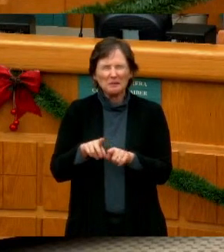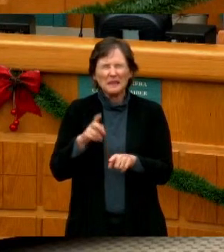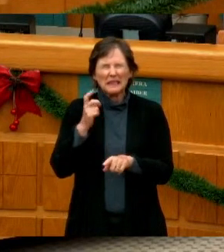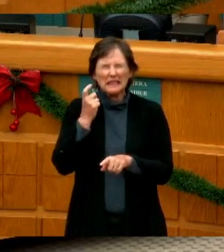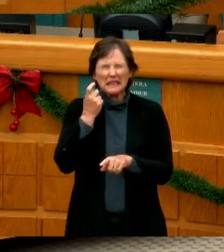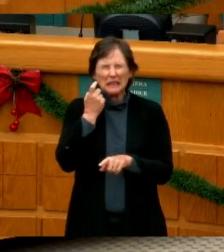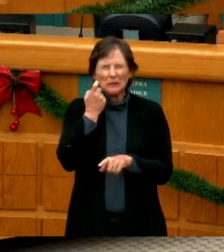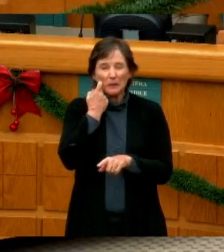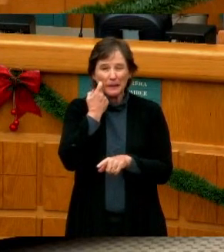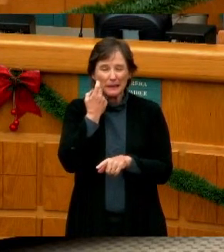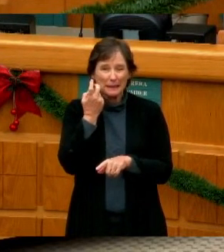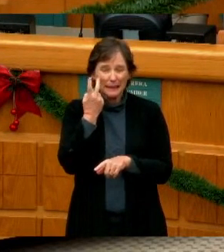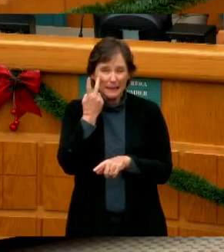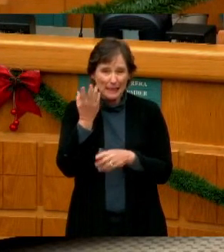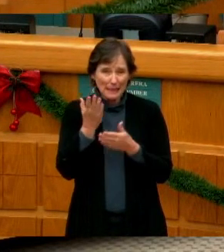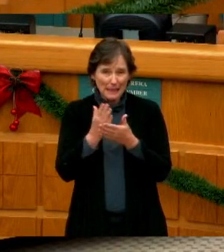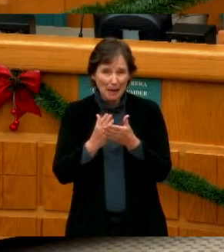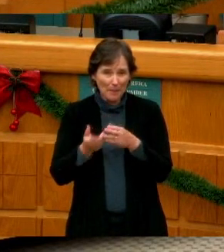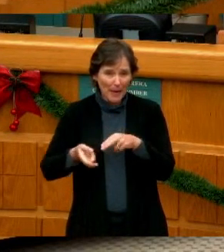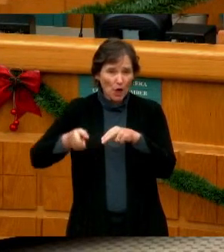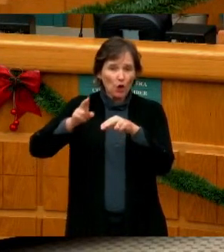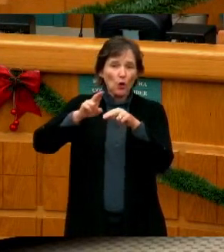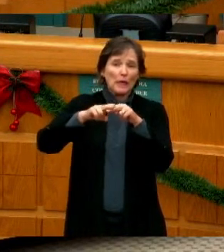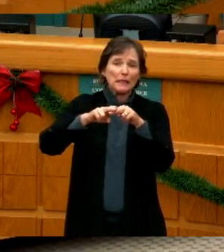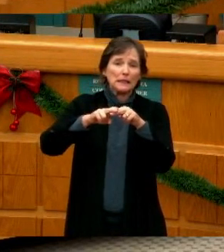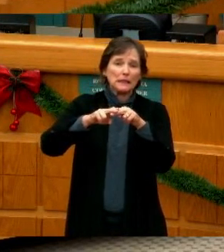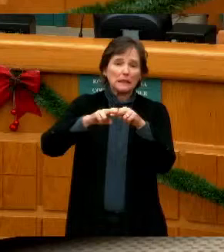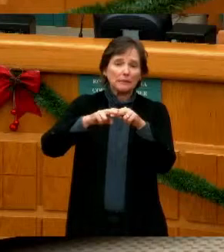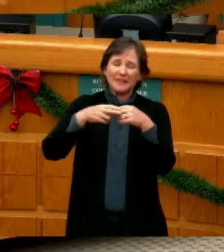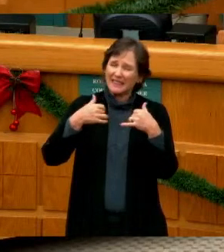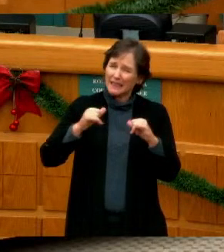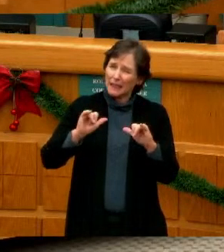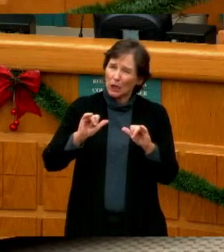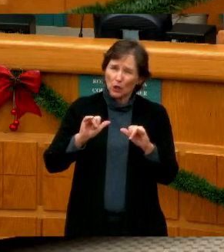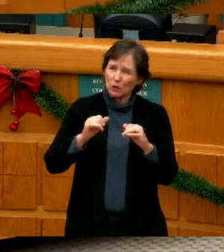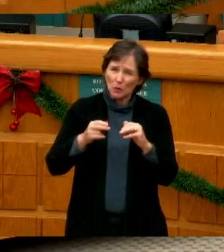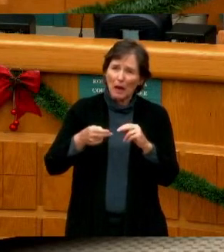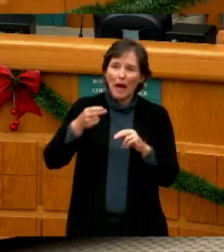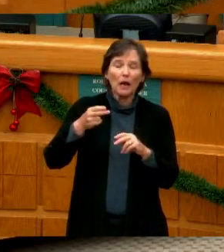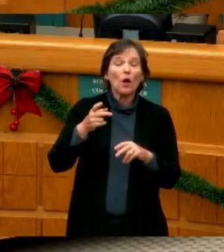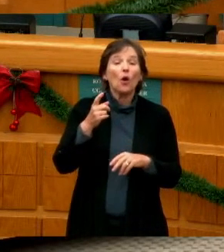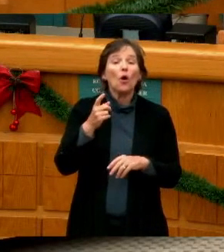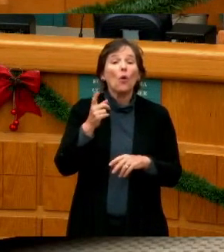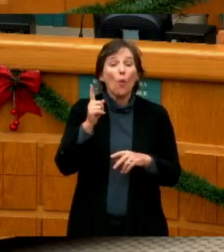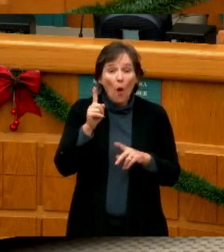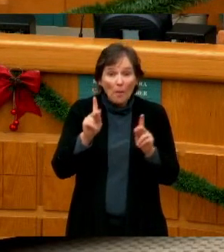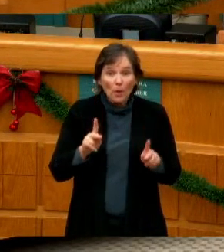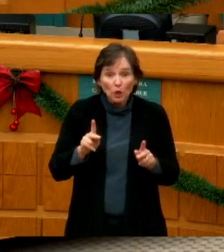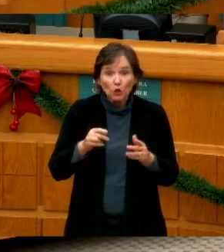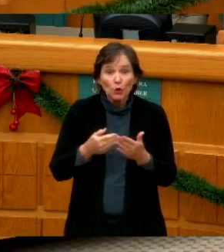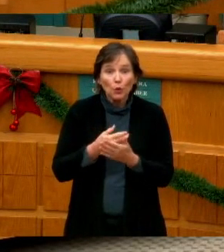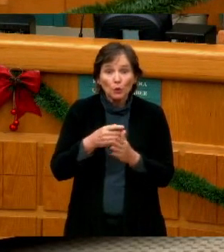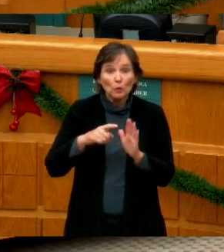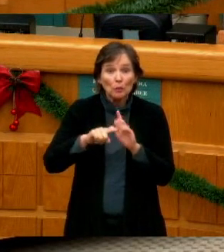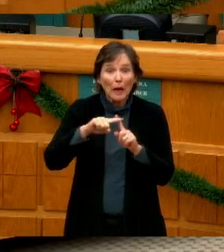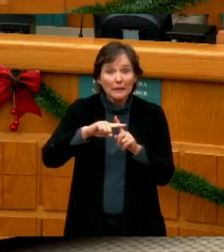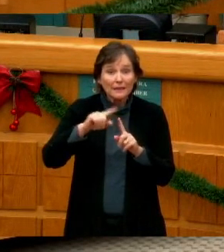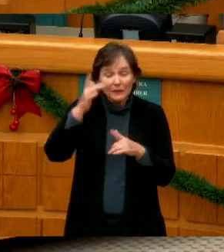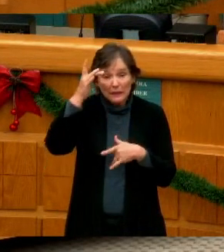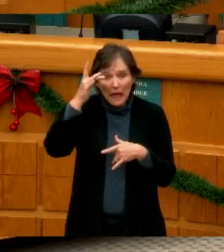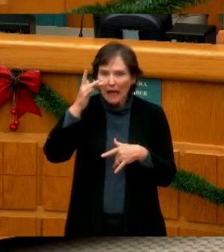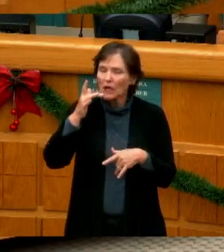we're seeing some uptick. Fortunately, that the numbers are down from what they were over the weekend, but they're still too high. One is too